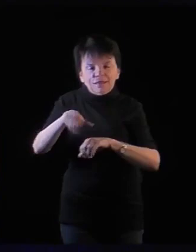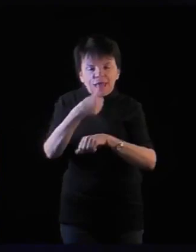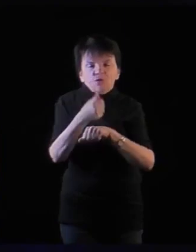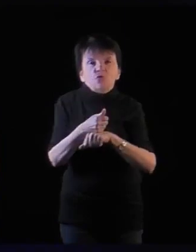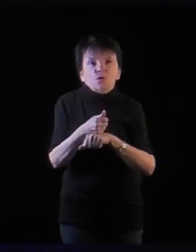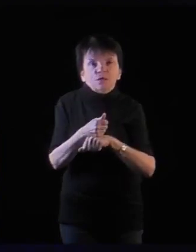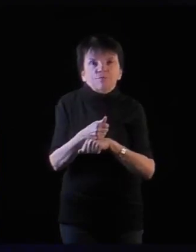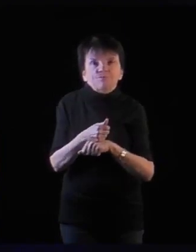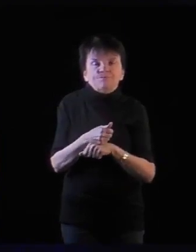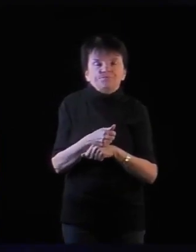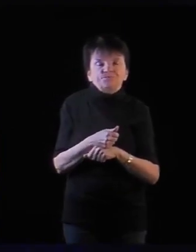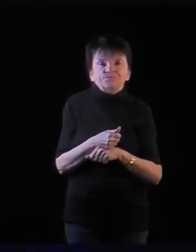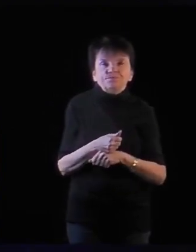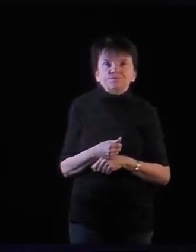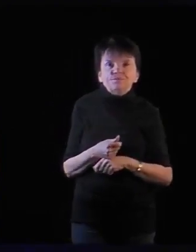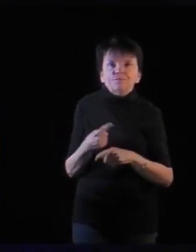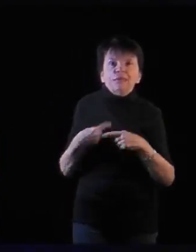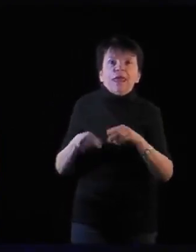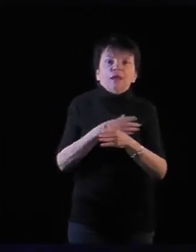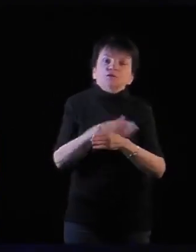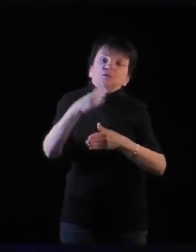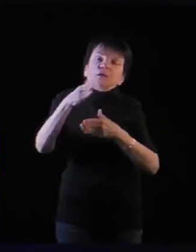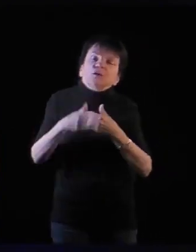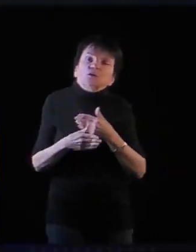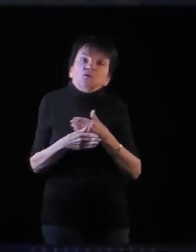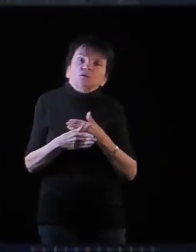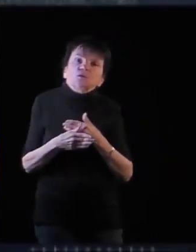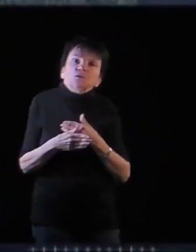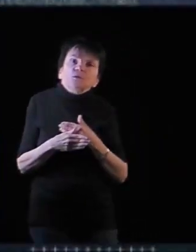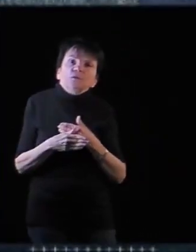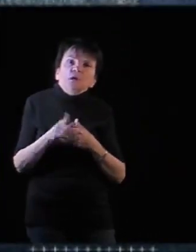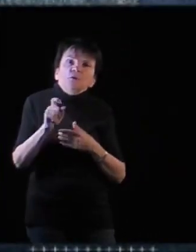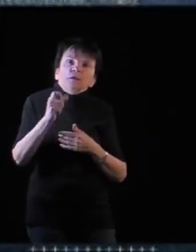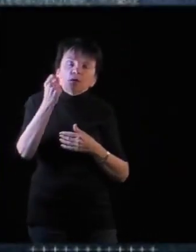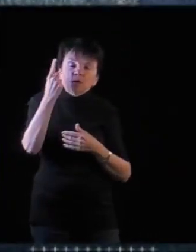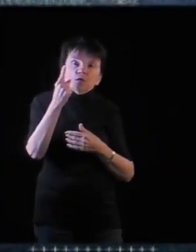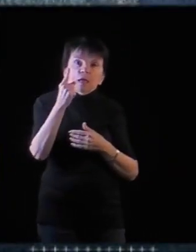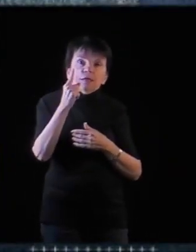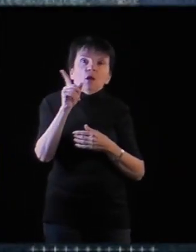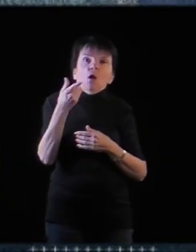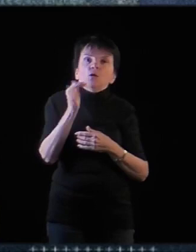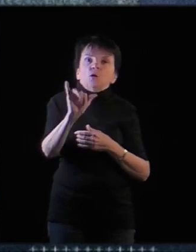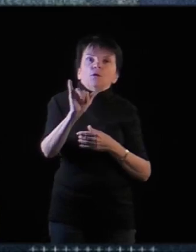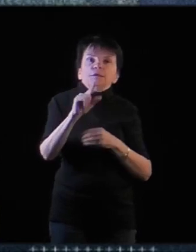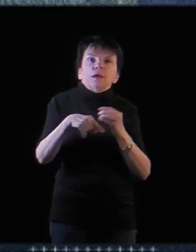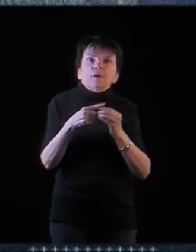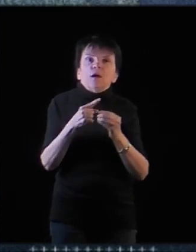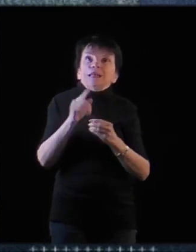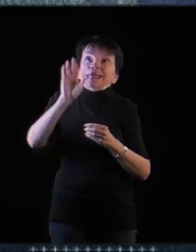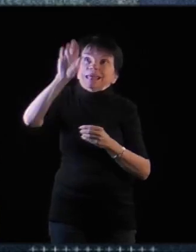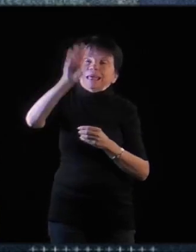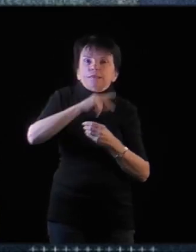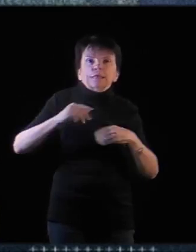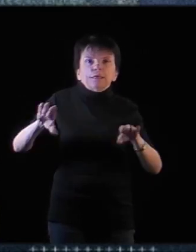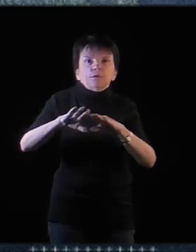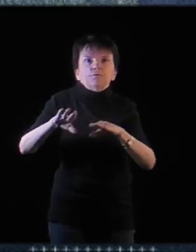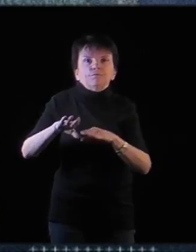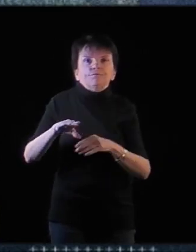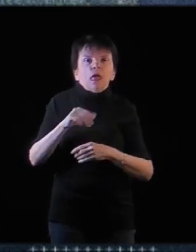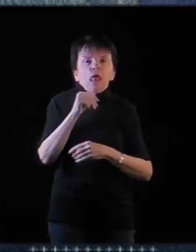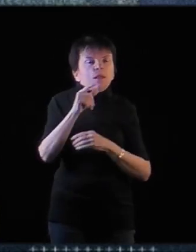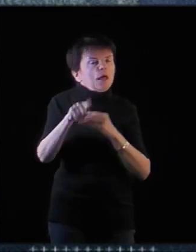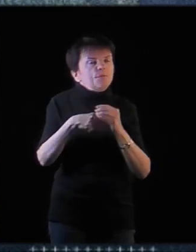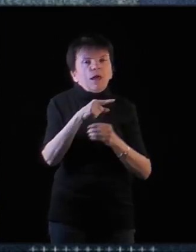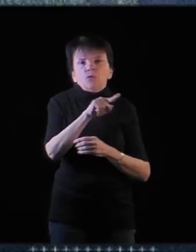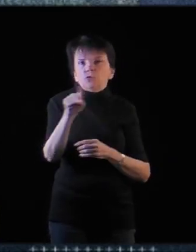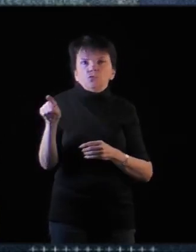as we conclude this, is for us to realize it's always about his kingdom. It's not about you. It's not about what you want. It's